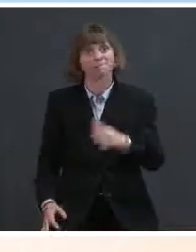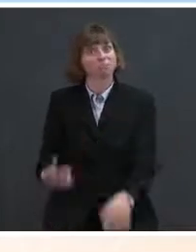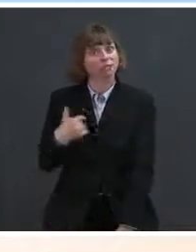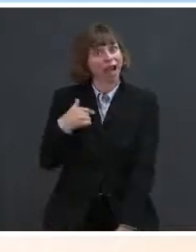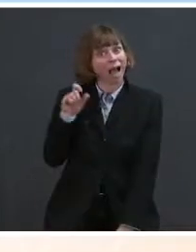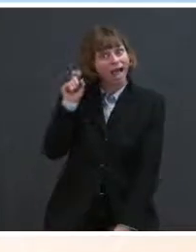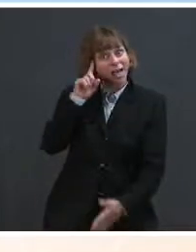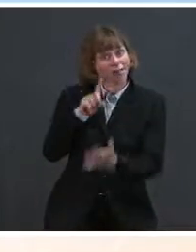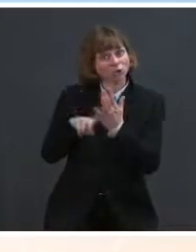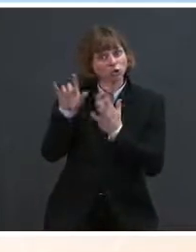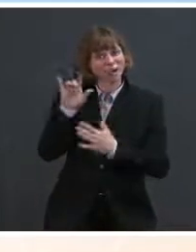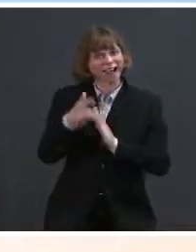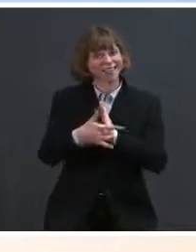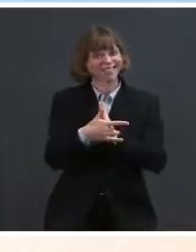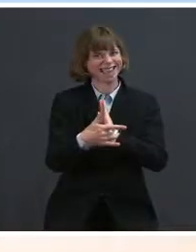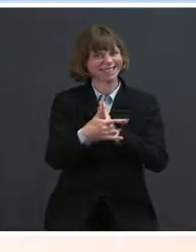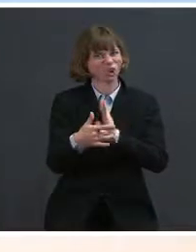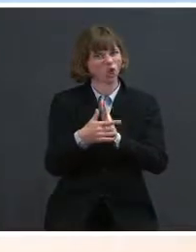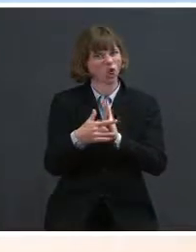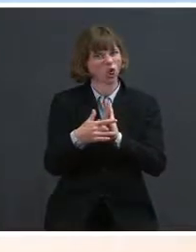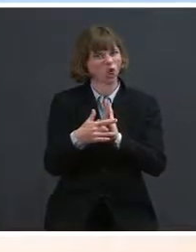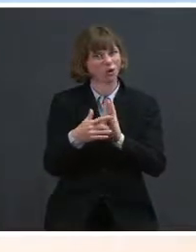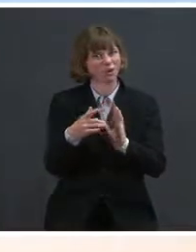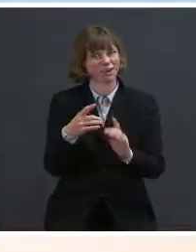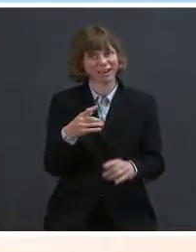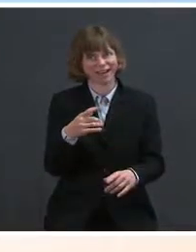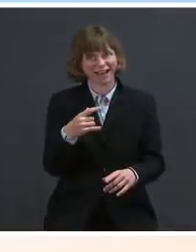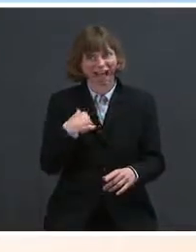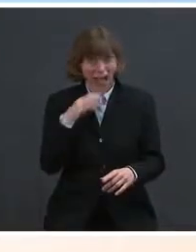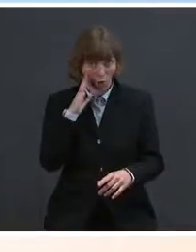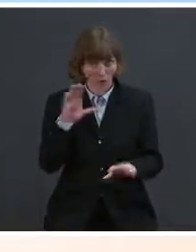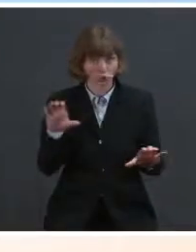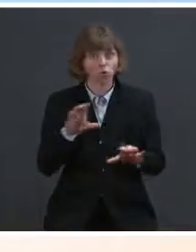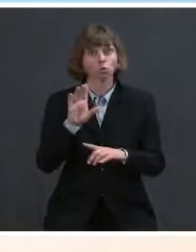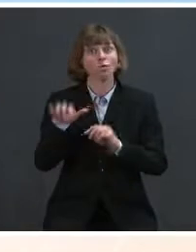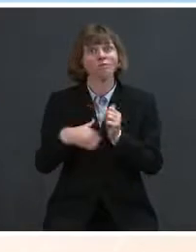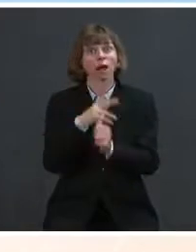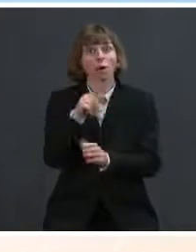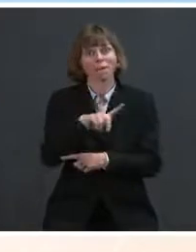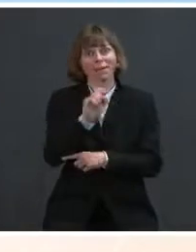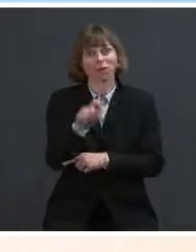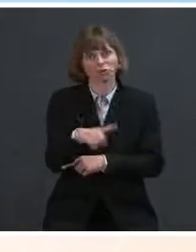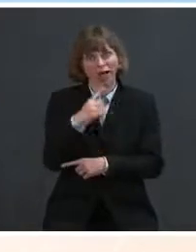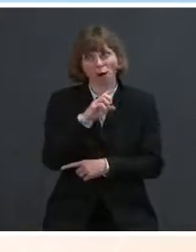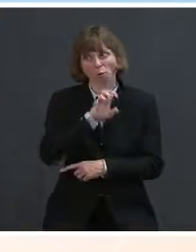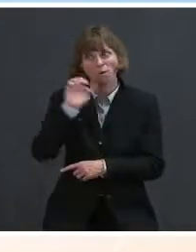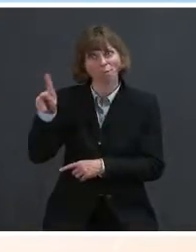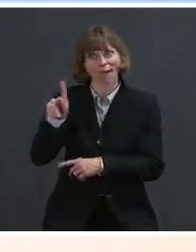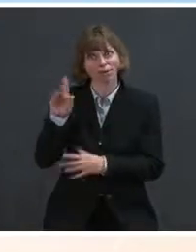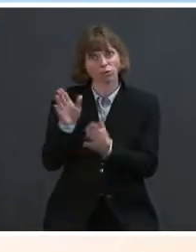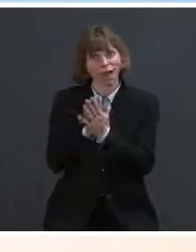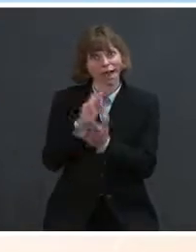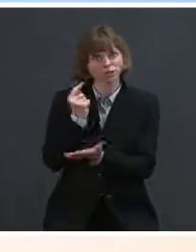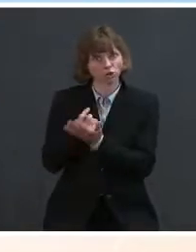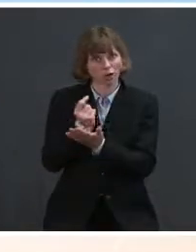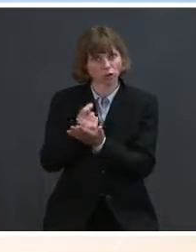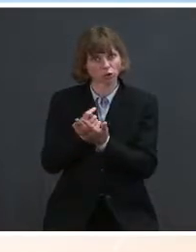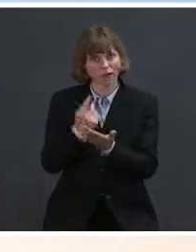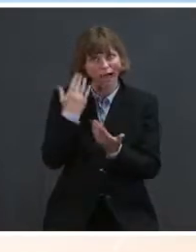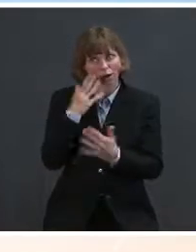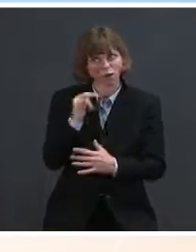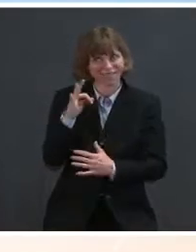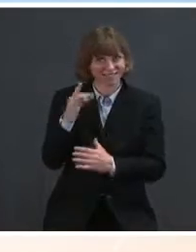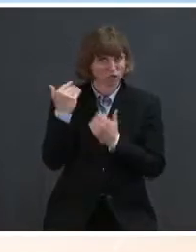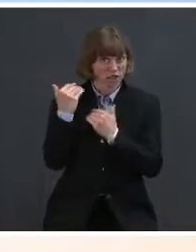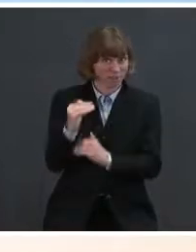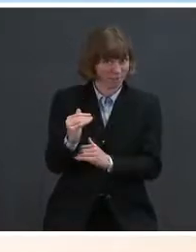check on the technicality of that, and I can do it in the same way when I'm following up on the questions I will go back to the Treasury Department on. I'm not sure if there are limitations